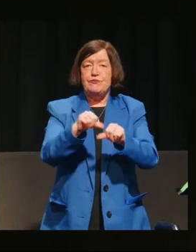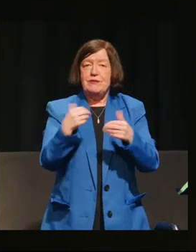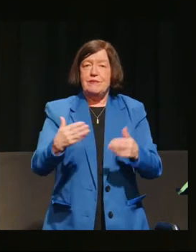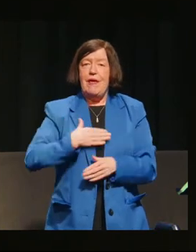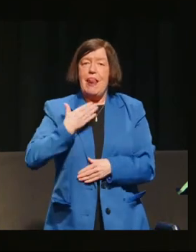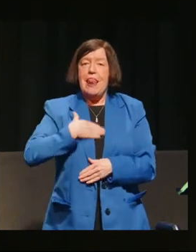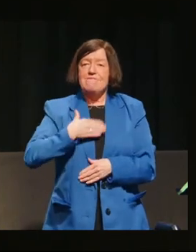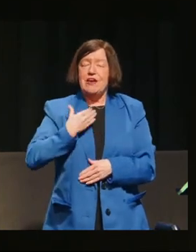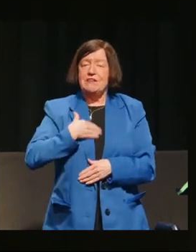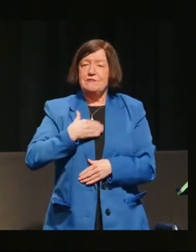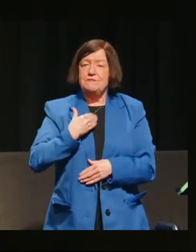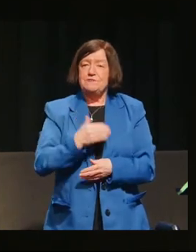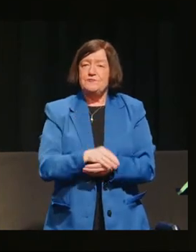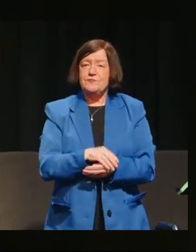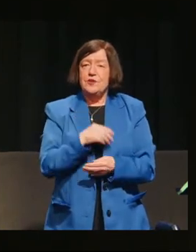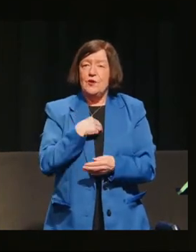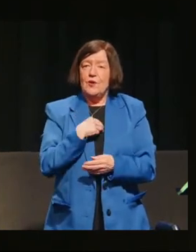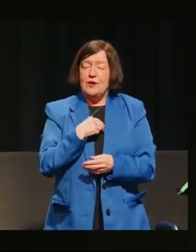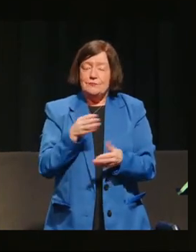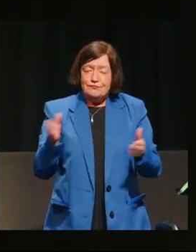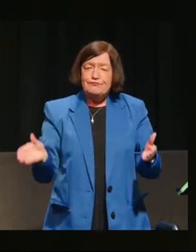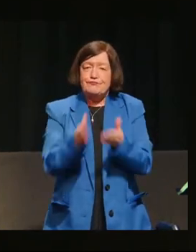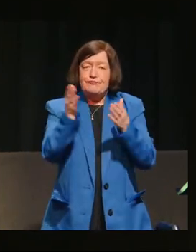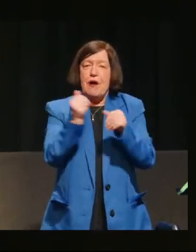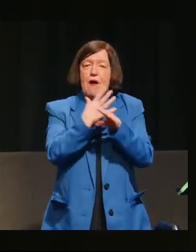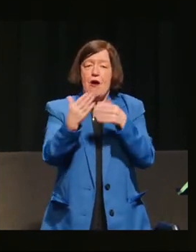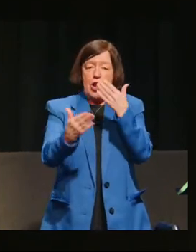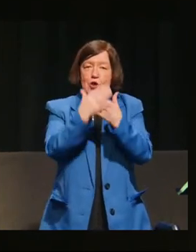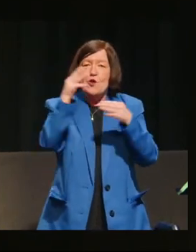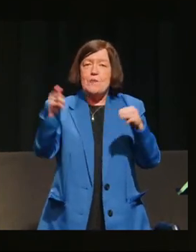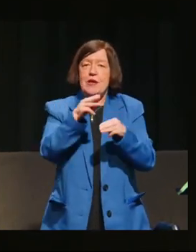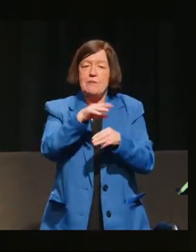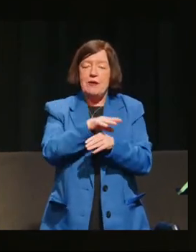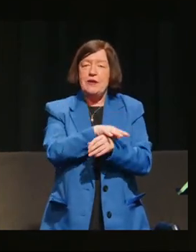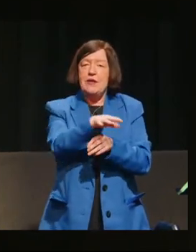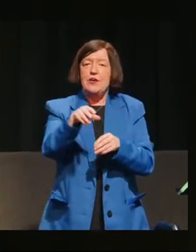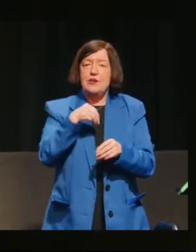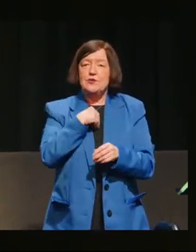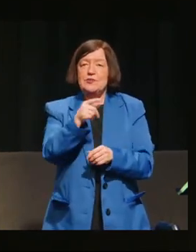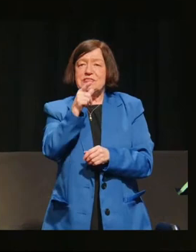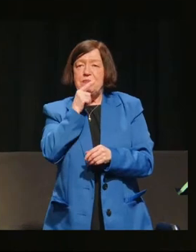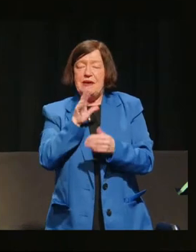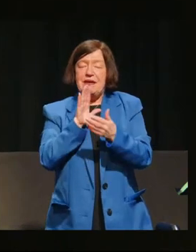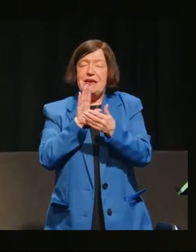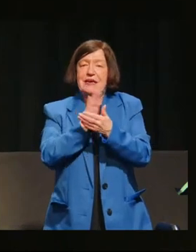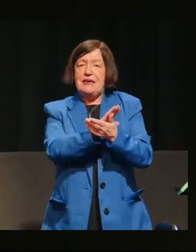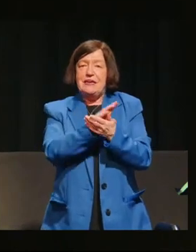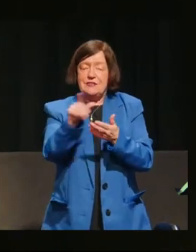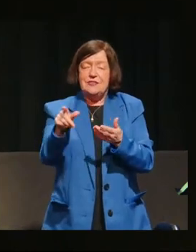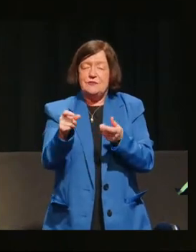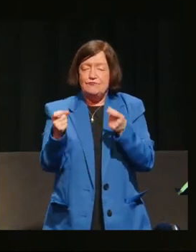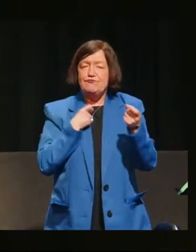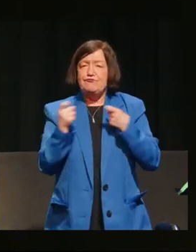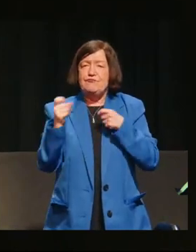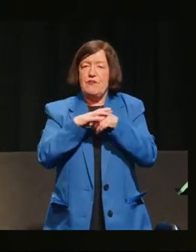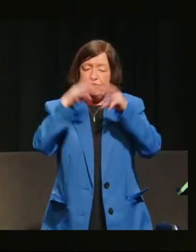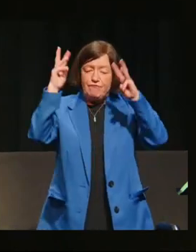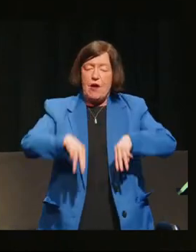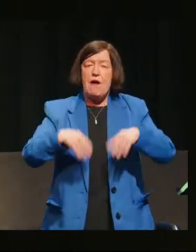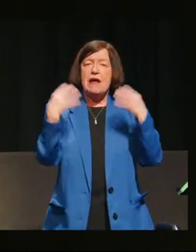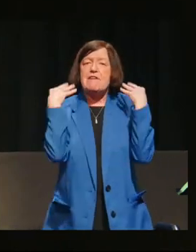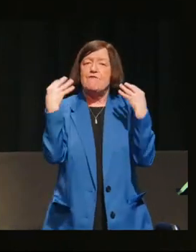living. We urge all young people in our midst to speak out against the scourge of